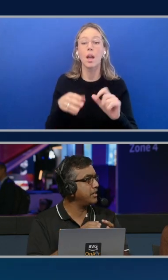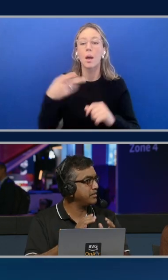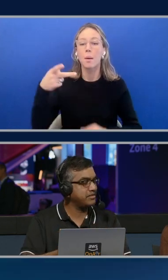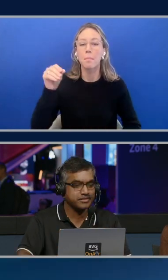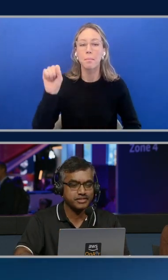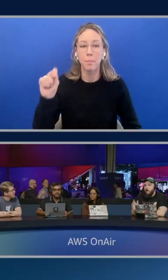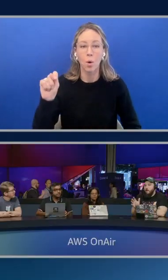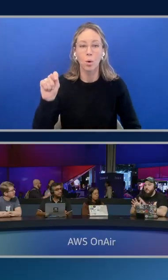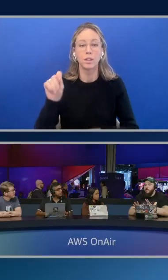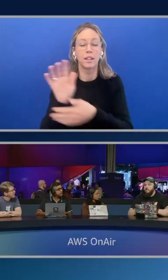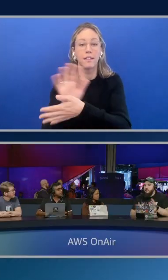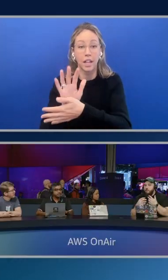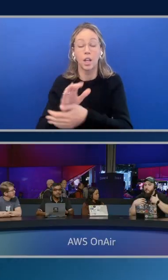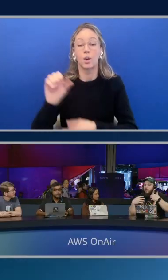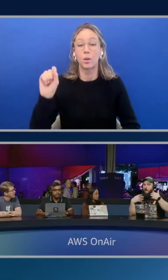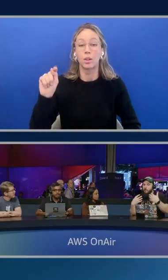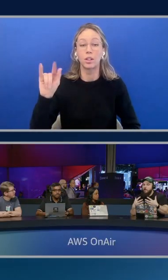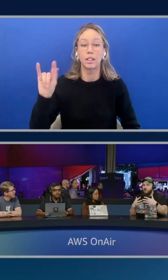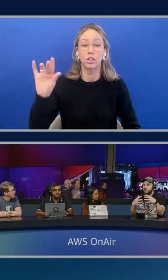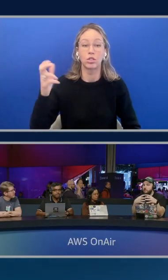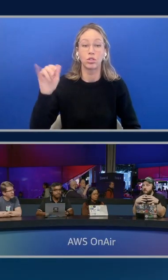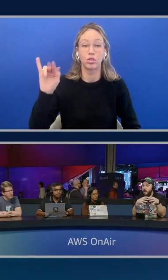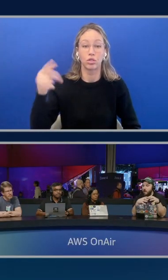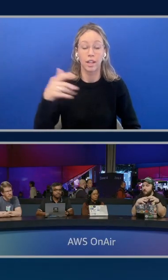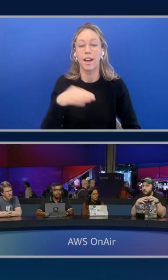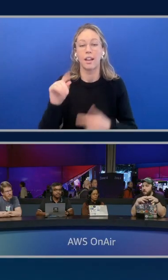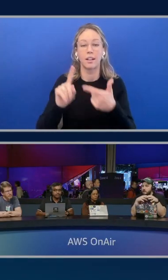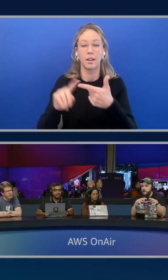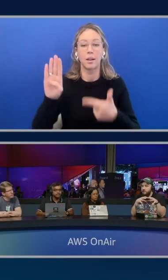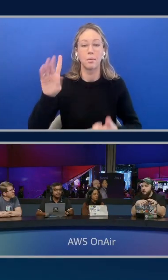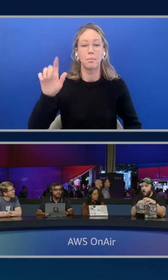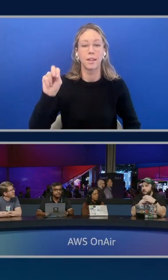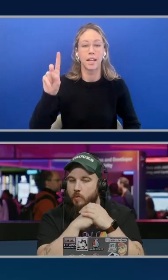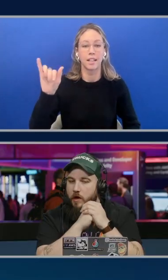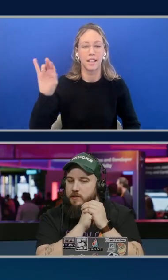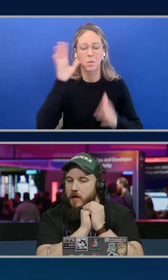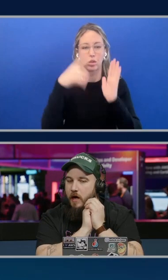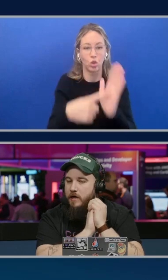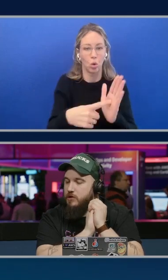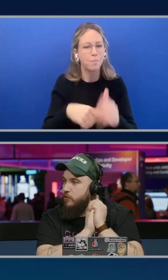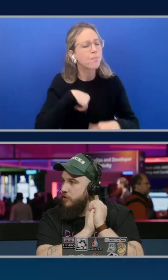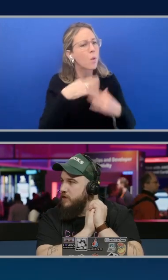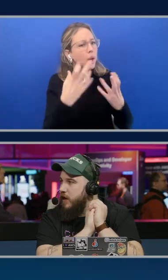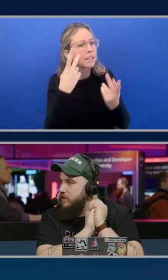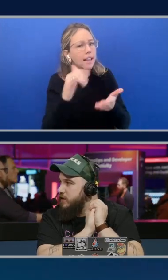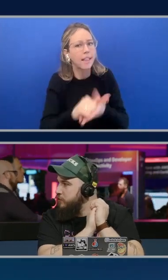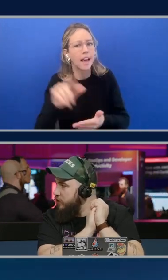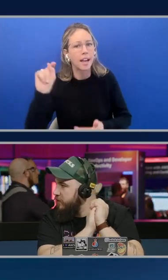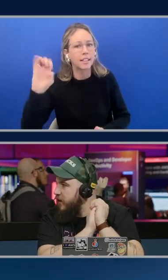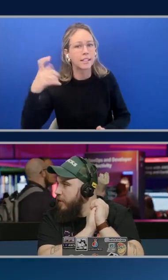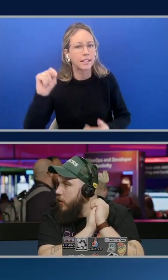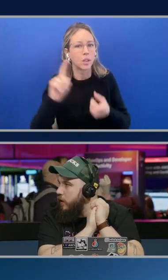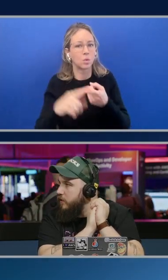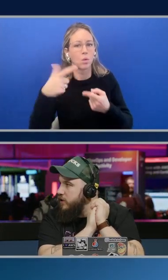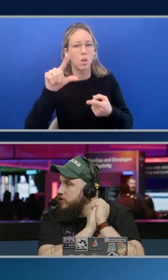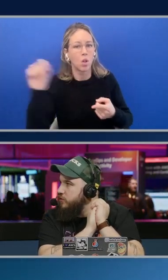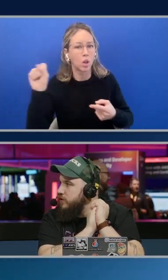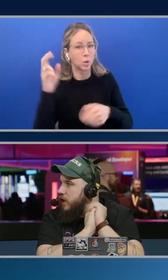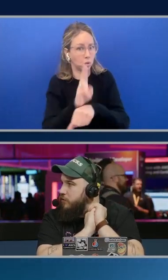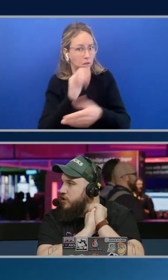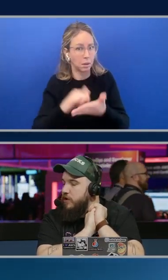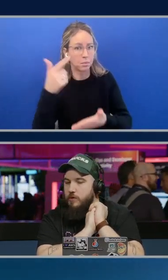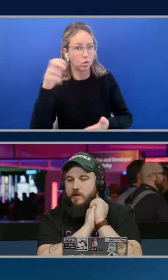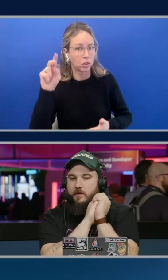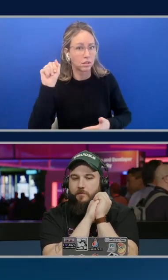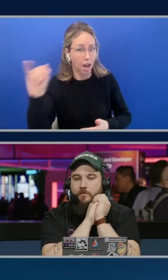then blending. Okay, I would love to see that, because I'm quite interested to see how the text to gloss works. I assume you're using some generative AI model out there to